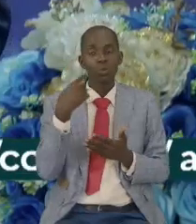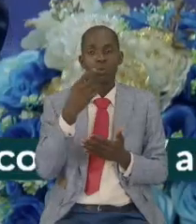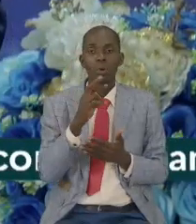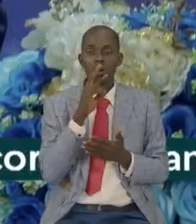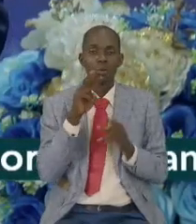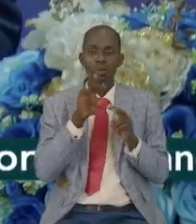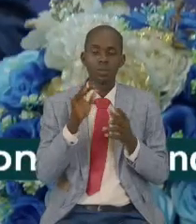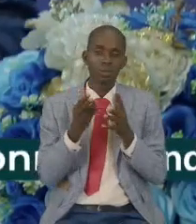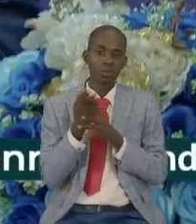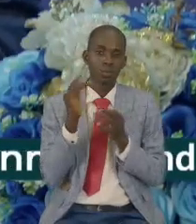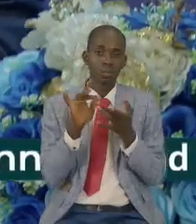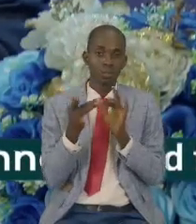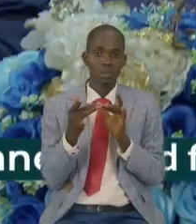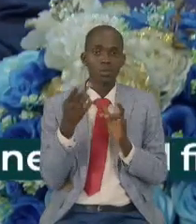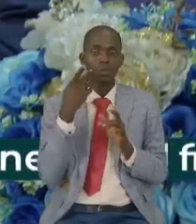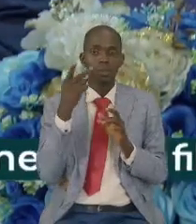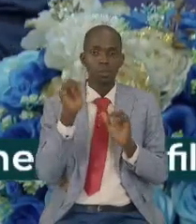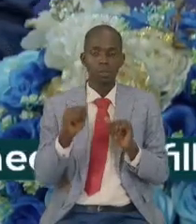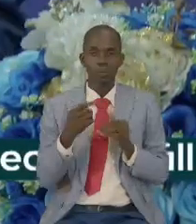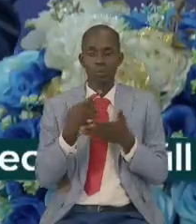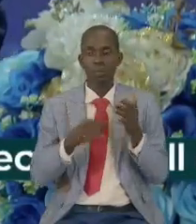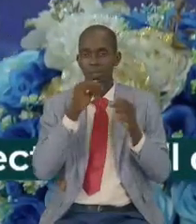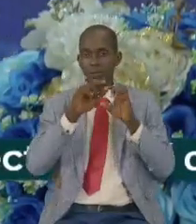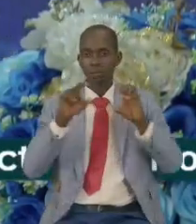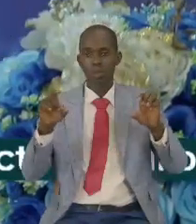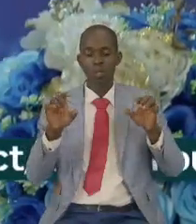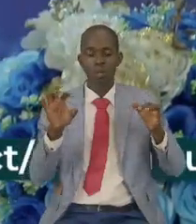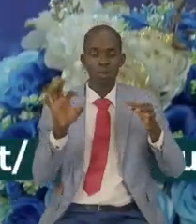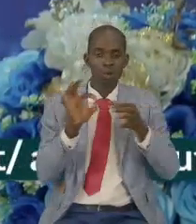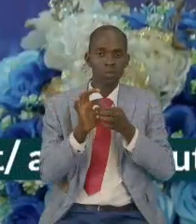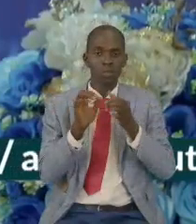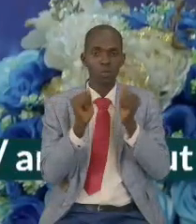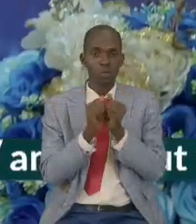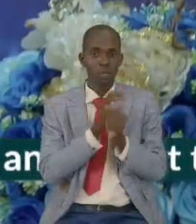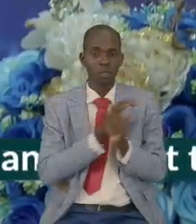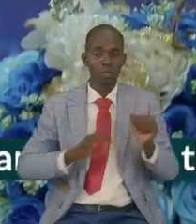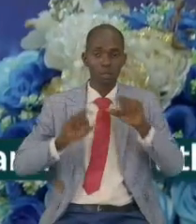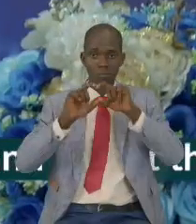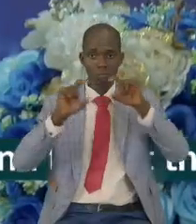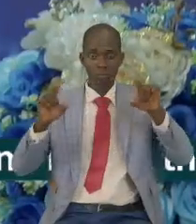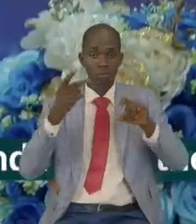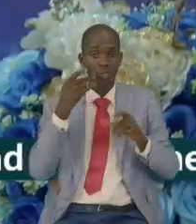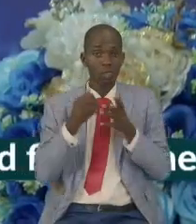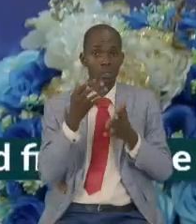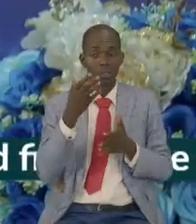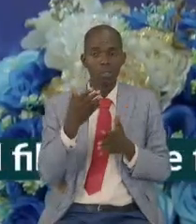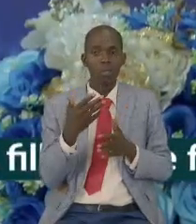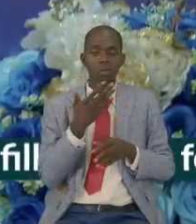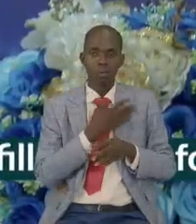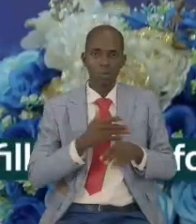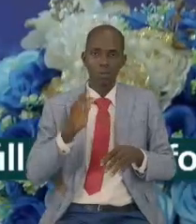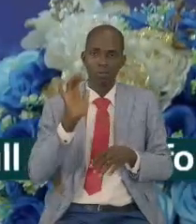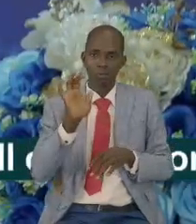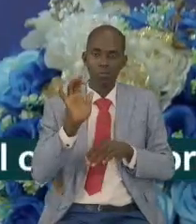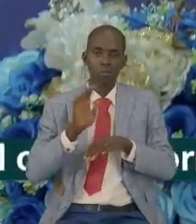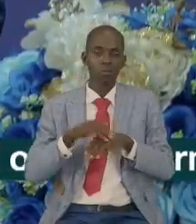global thing, so you don't miss anybody. Please keep standing until you are captured. They come to you. It will